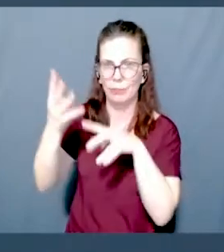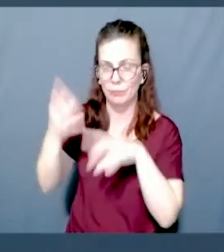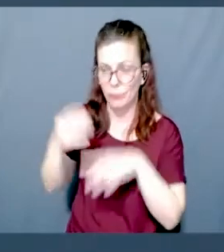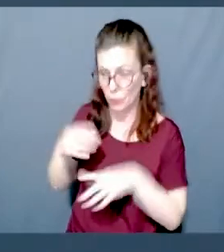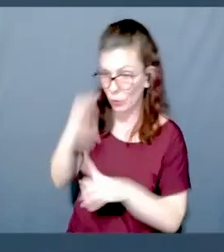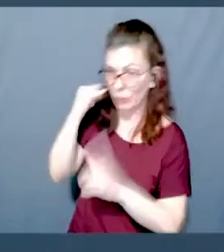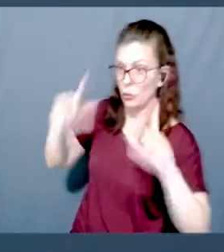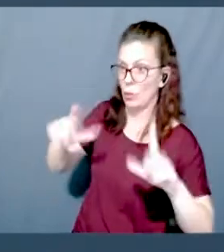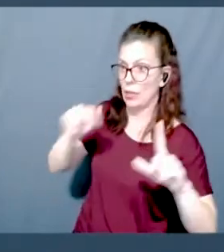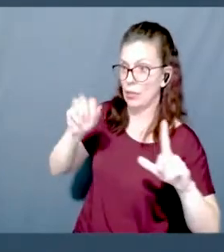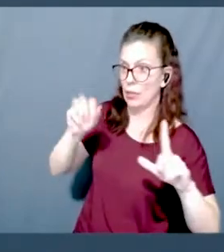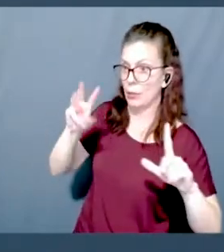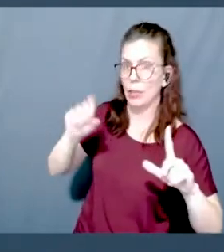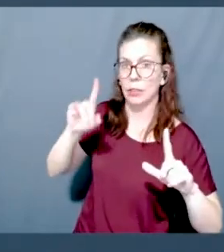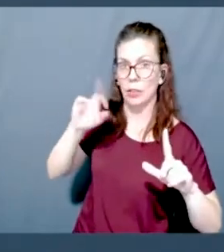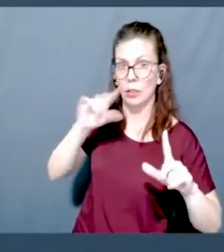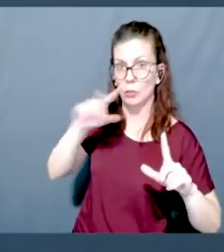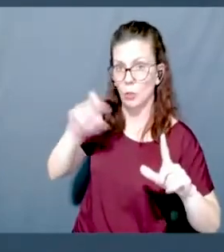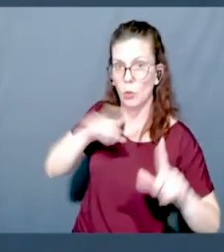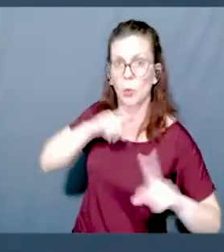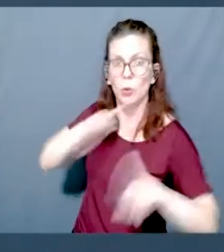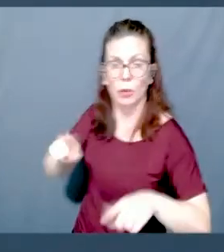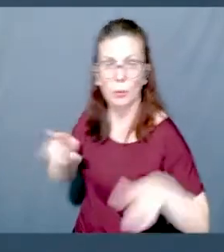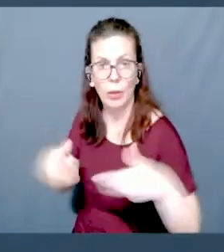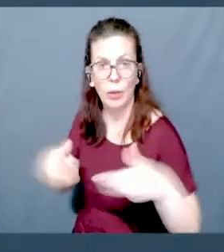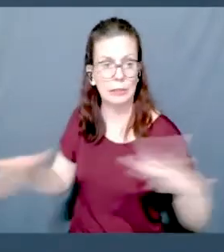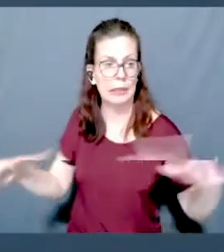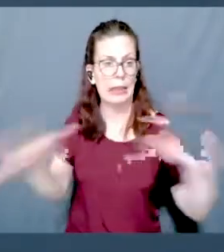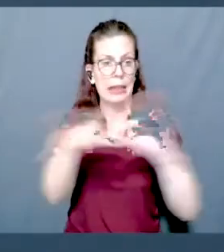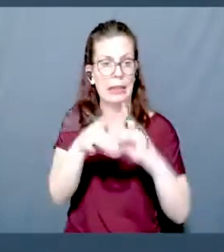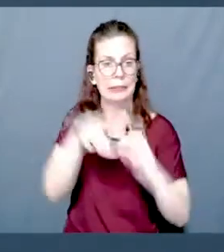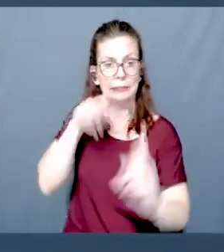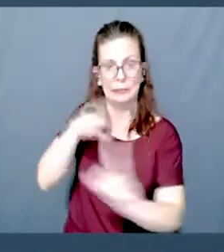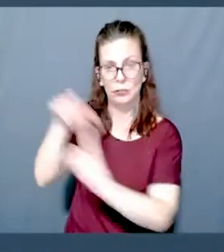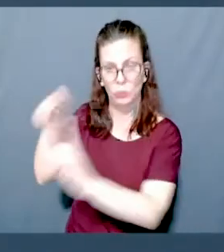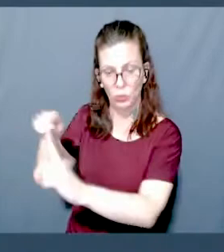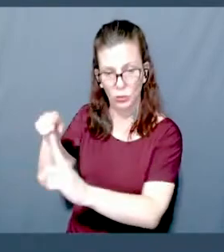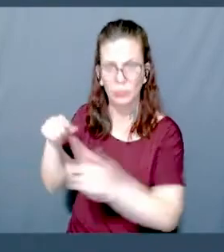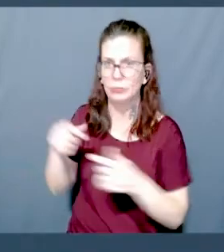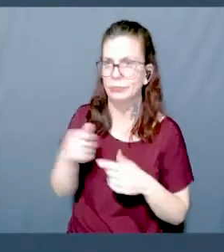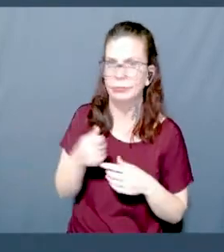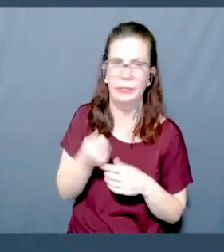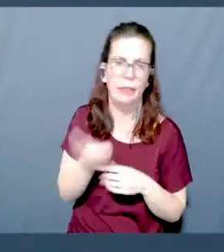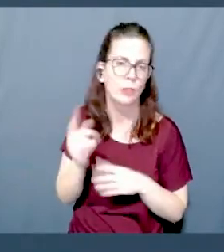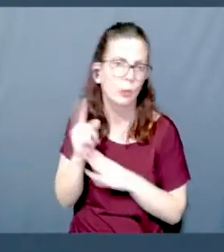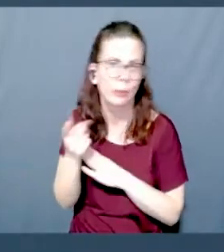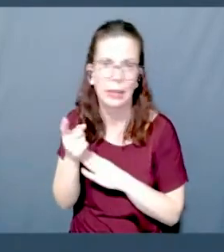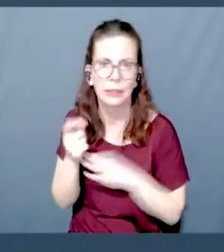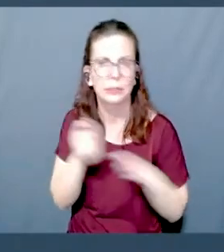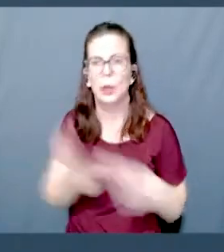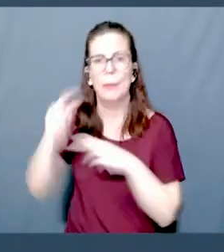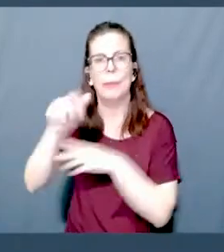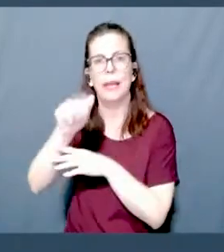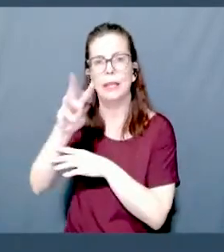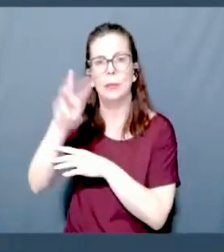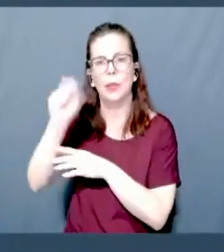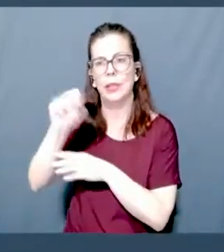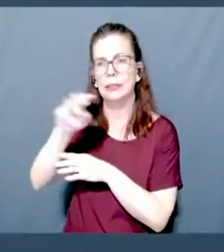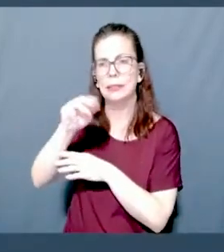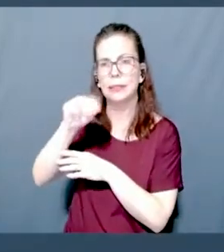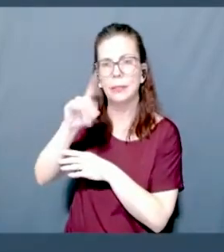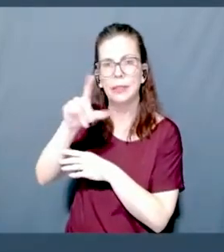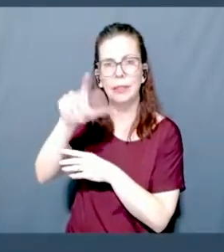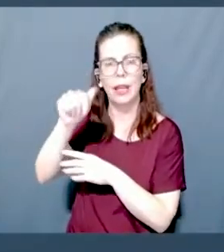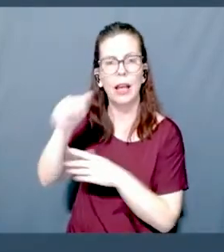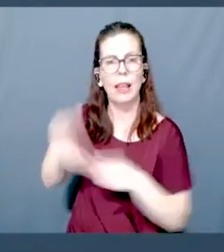one of these boxes, connected your signals to it, within a few minutes you could spin up an AWS Media Live channel and be streaming